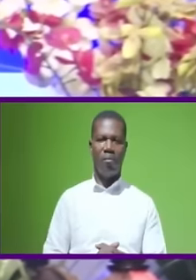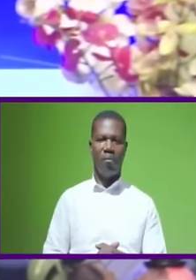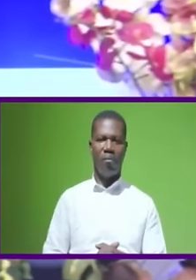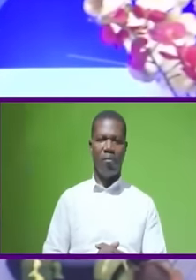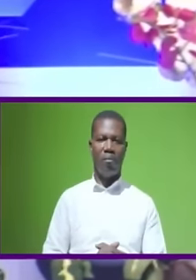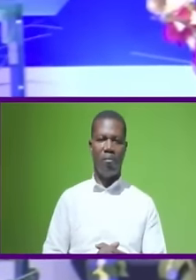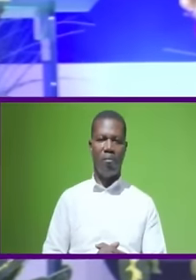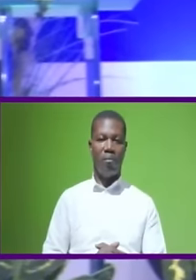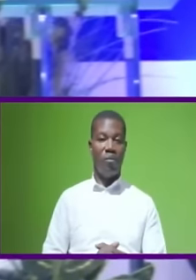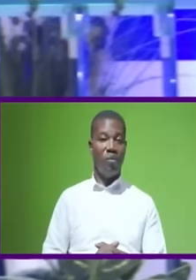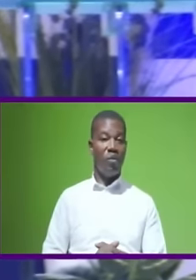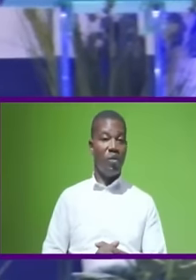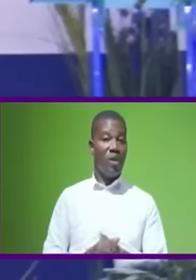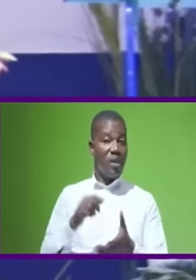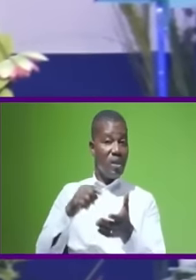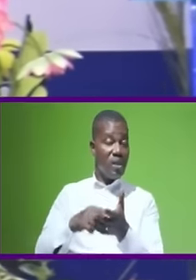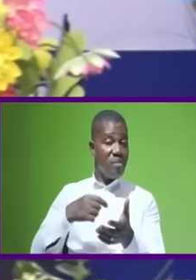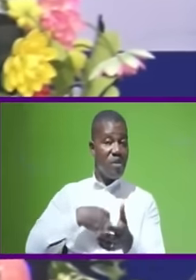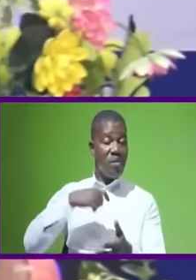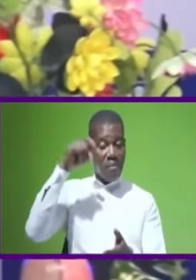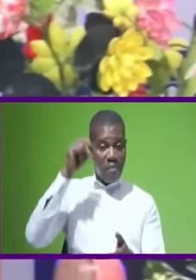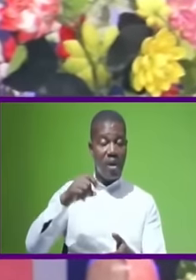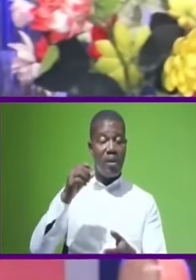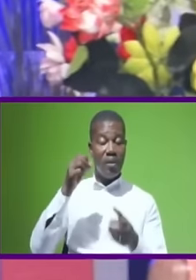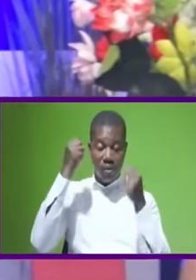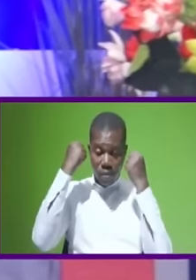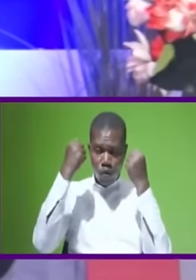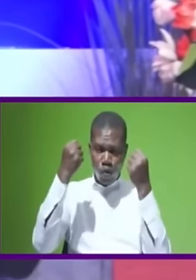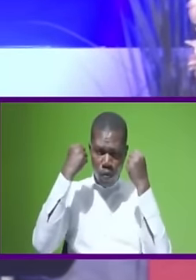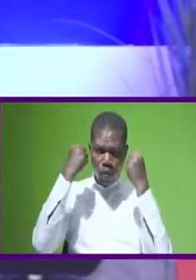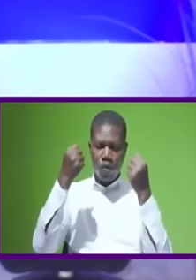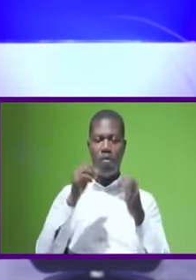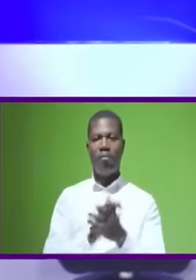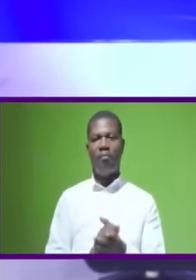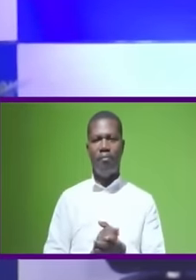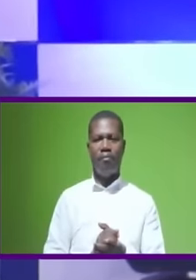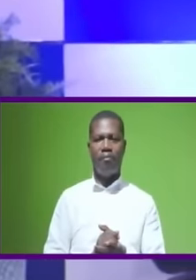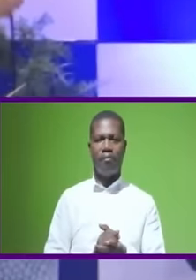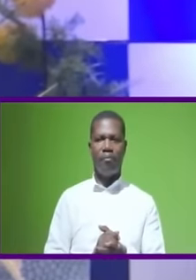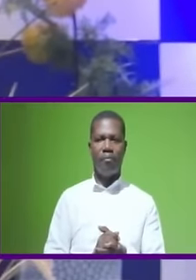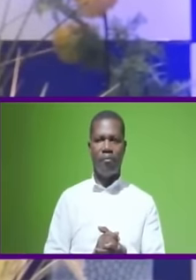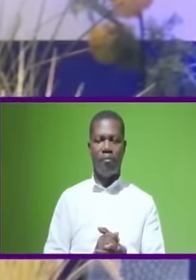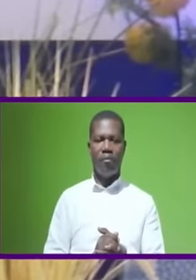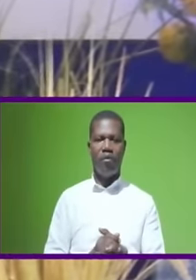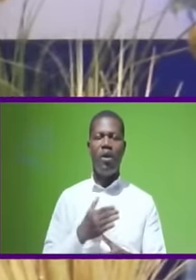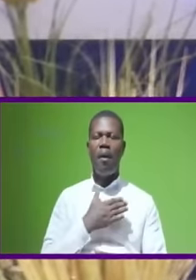this? It is out of this reason that is why I have to be